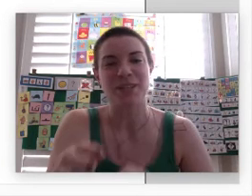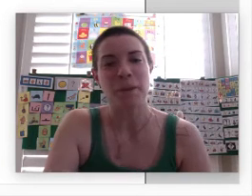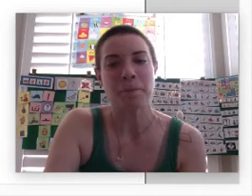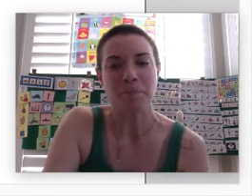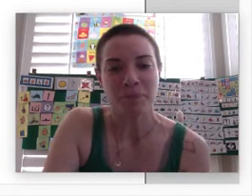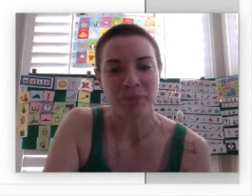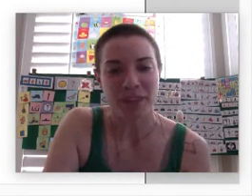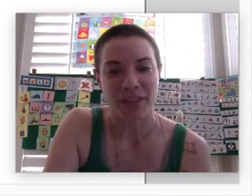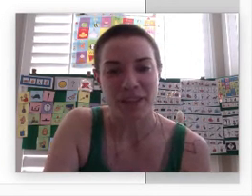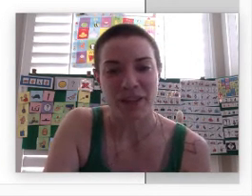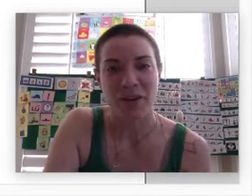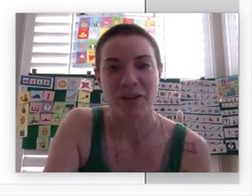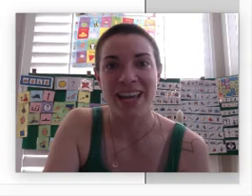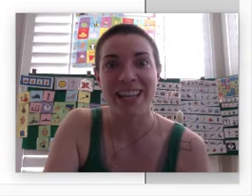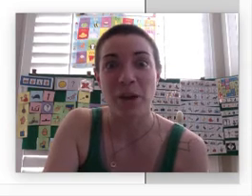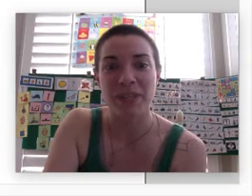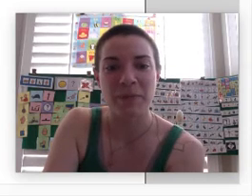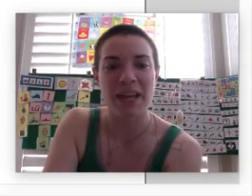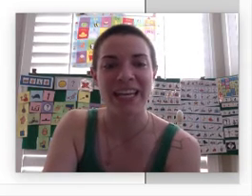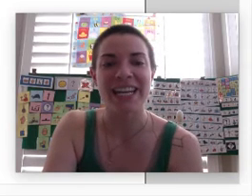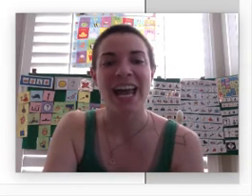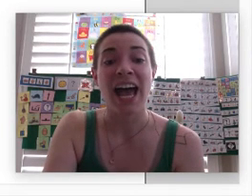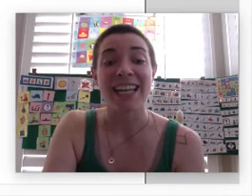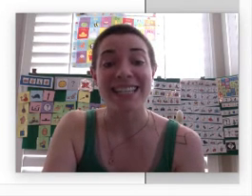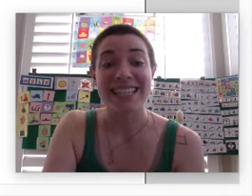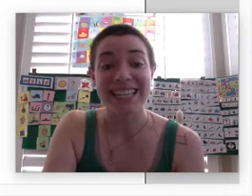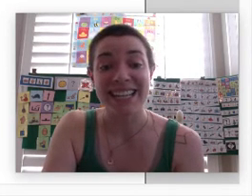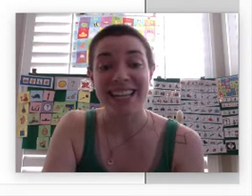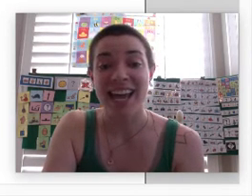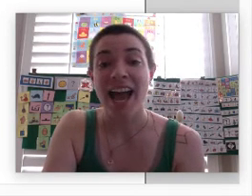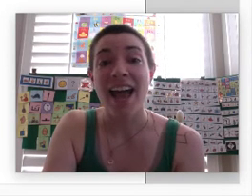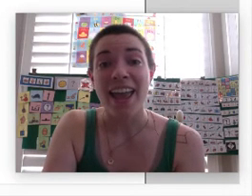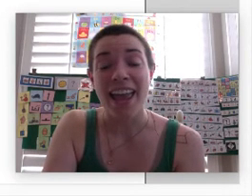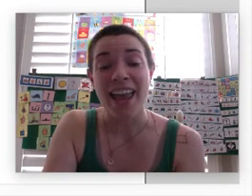short. Okay, help me spell it.